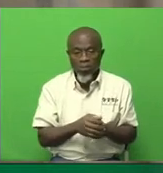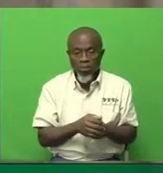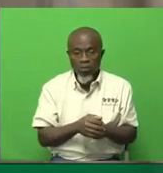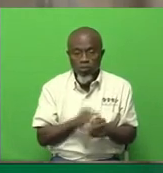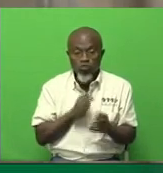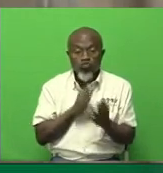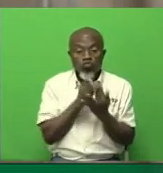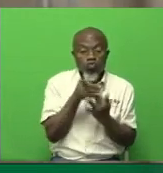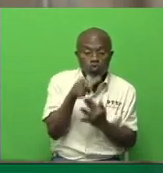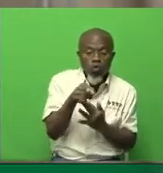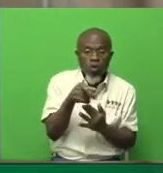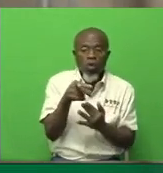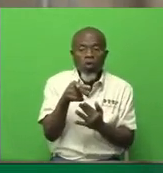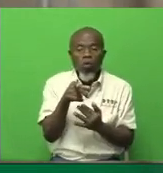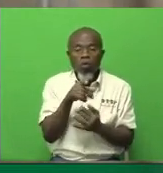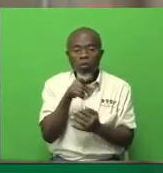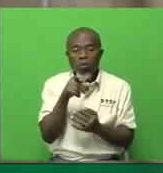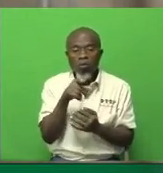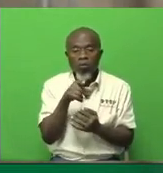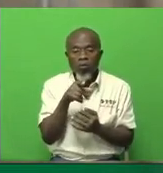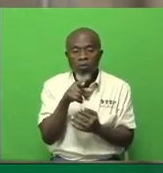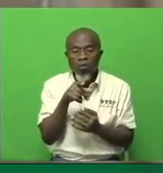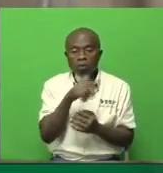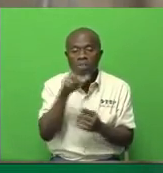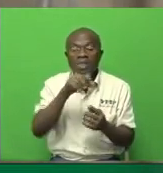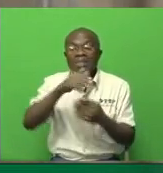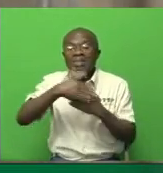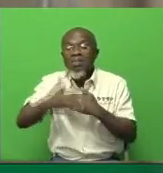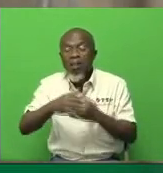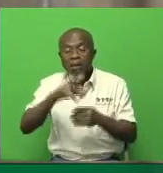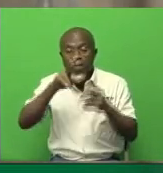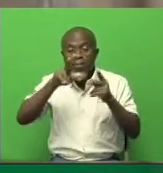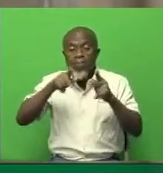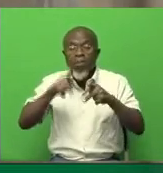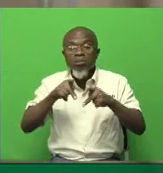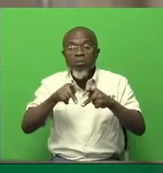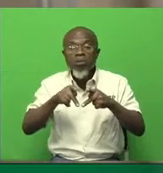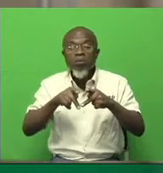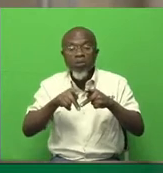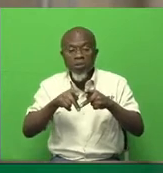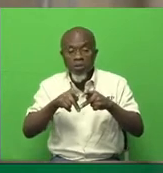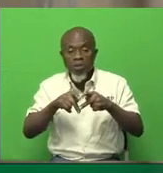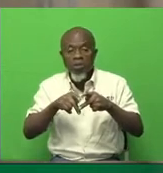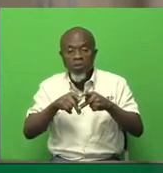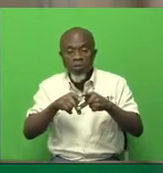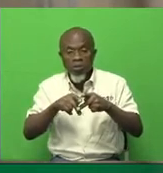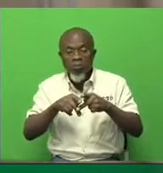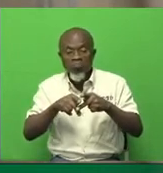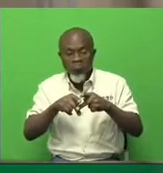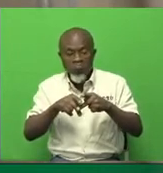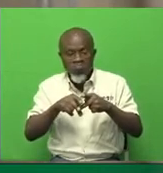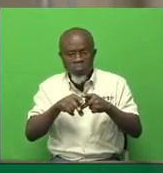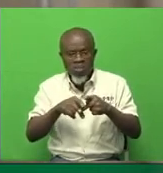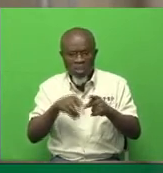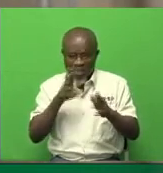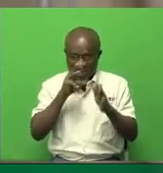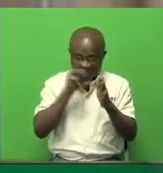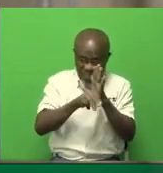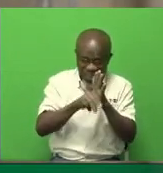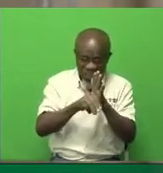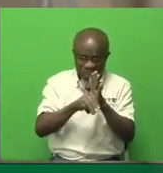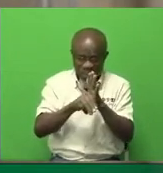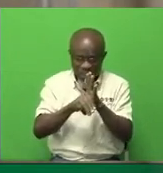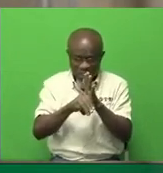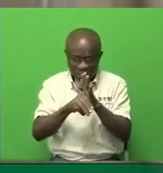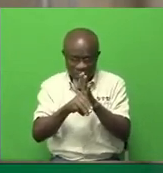next time citizens are murdered in this country recite for them the poem of The Spider and the Fly when next